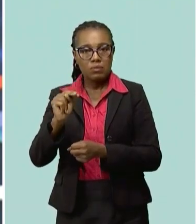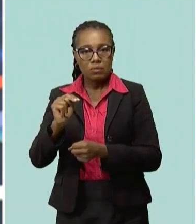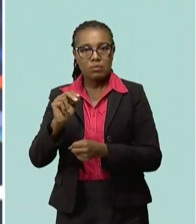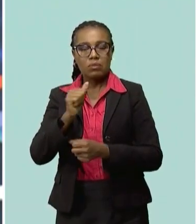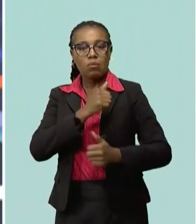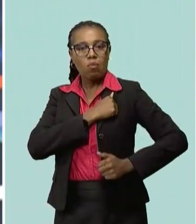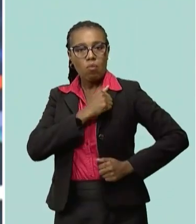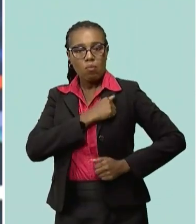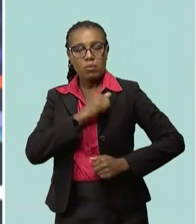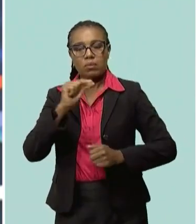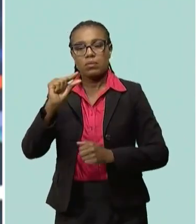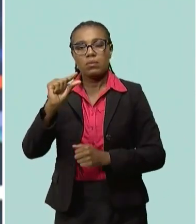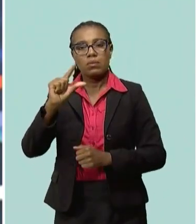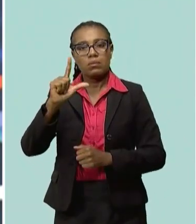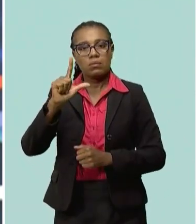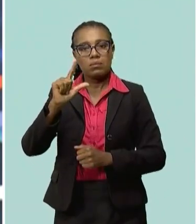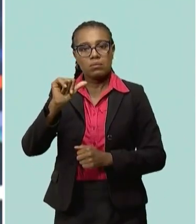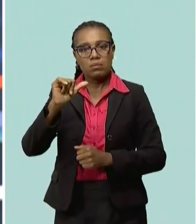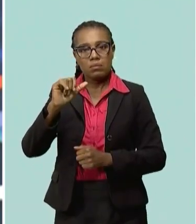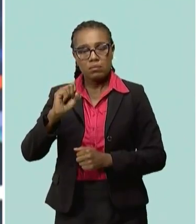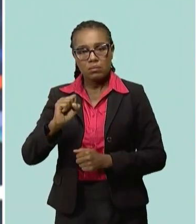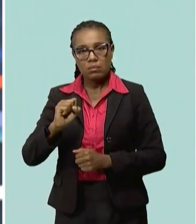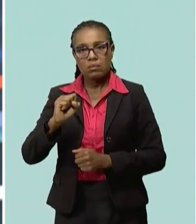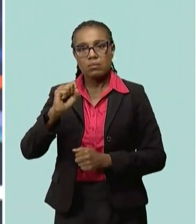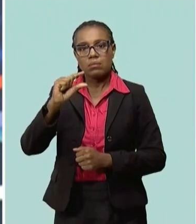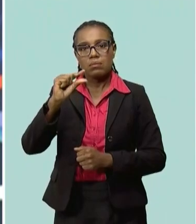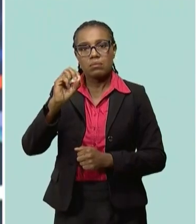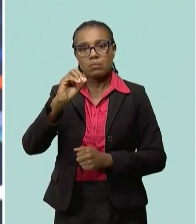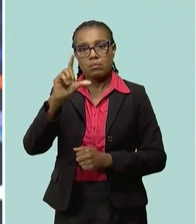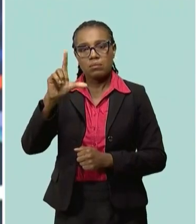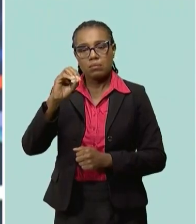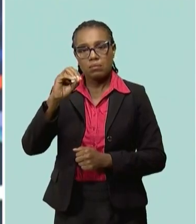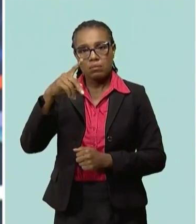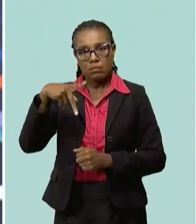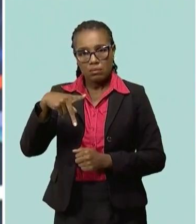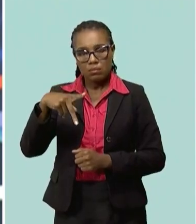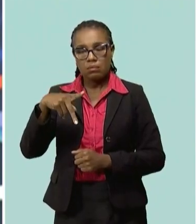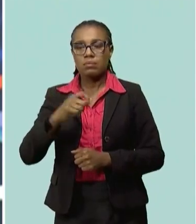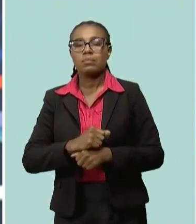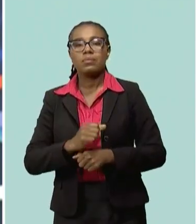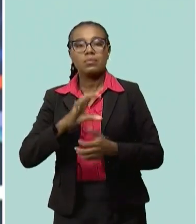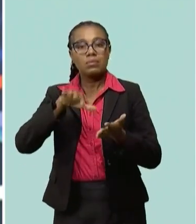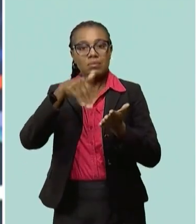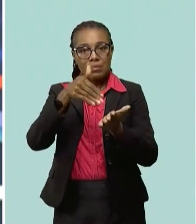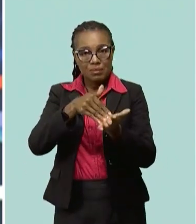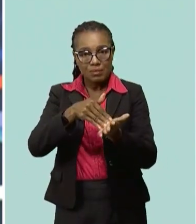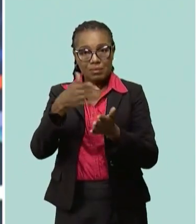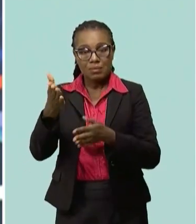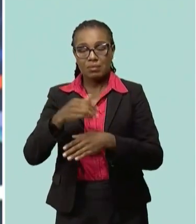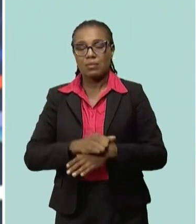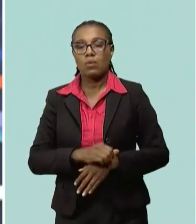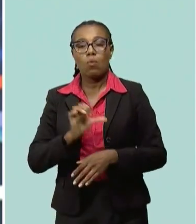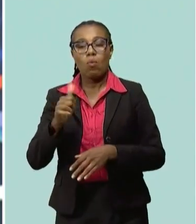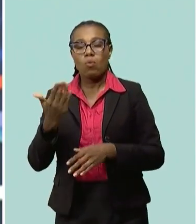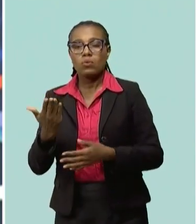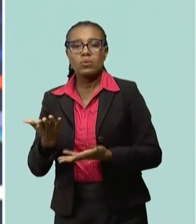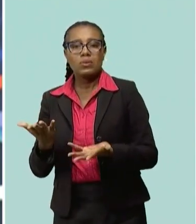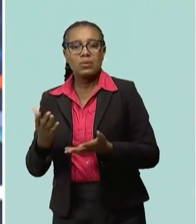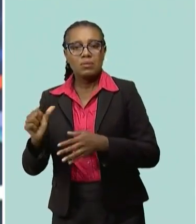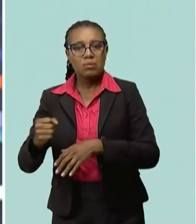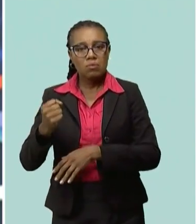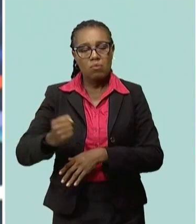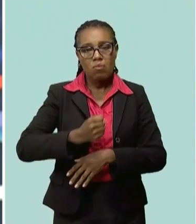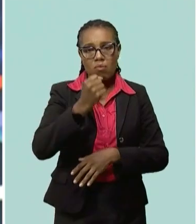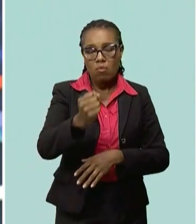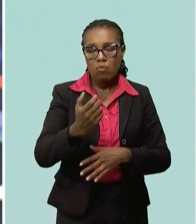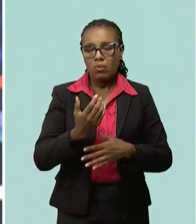be included, but the biggest input will be to create day facilities and care at the Barbados Alliance to End Vagrancy and Homelessness